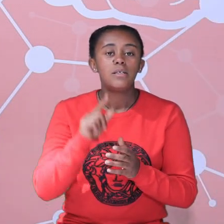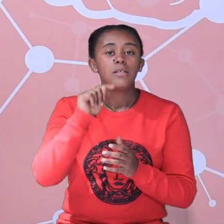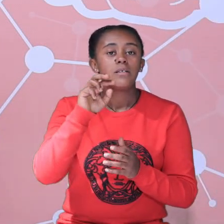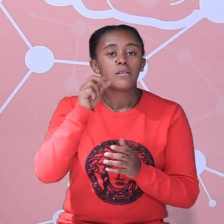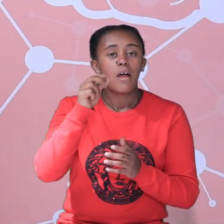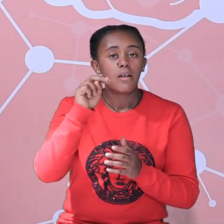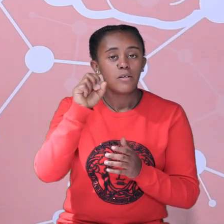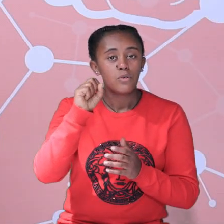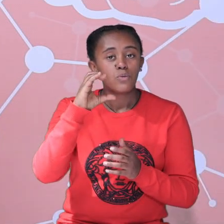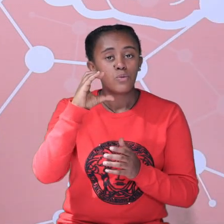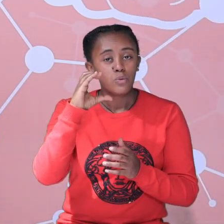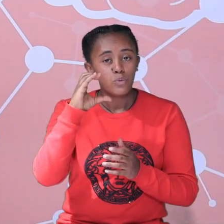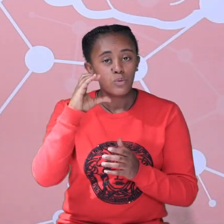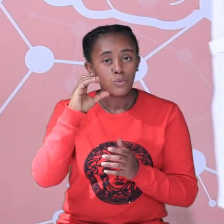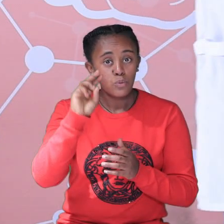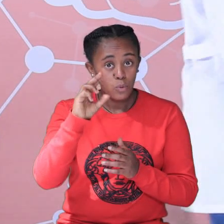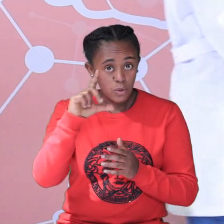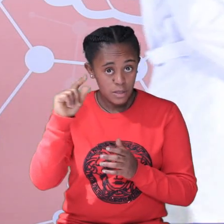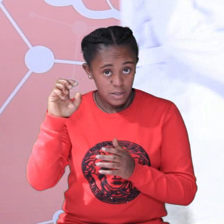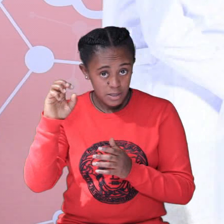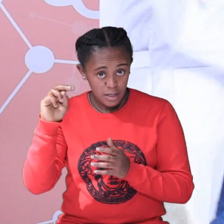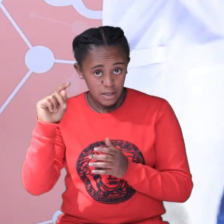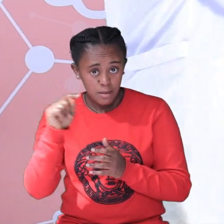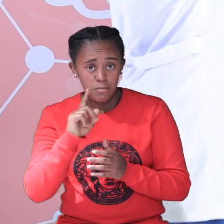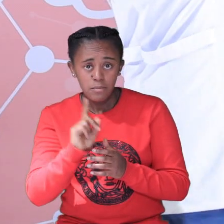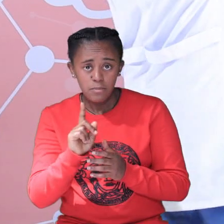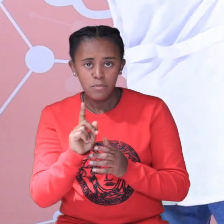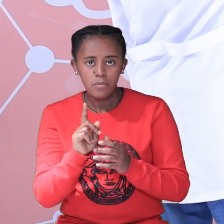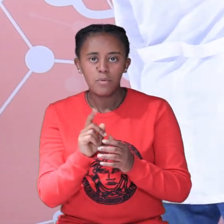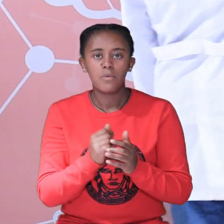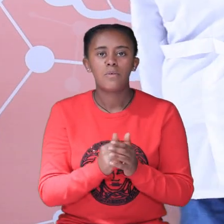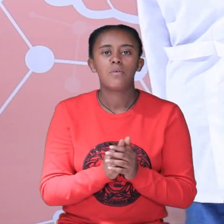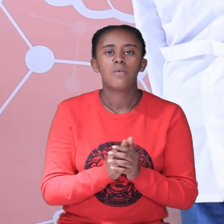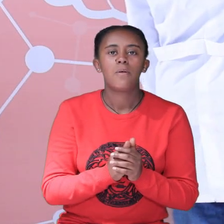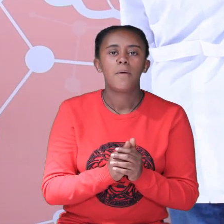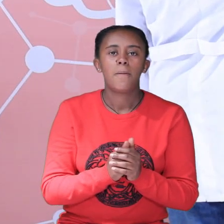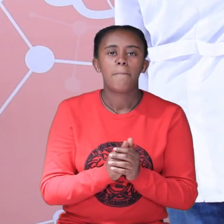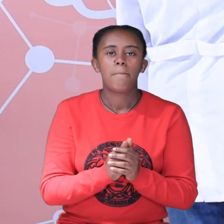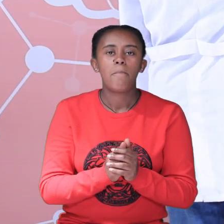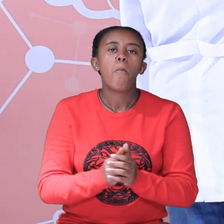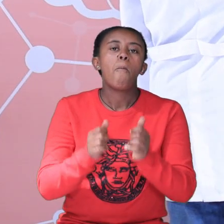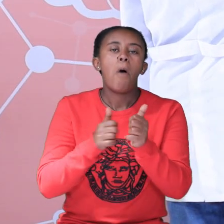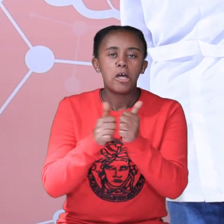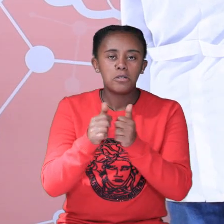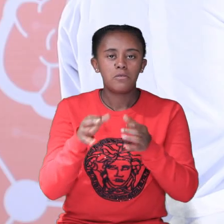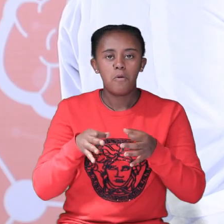Translucent materials that allows only some light to pass through. Passes